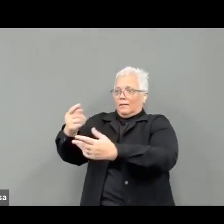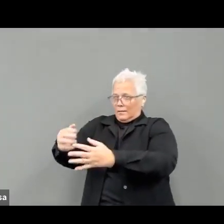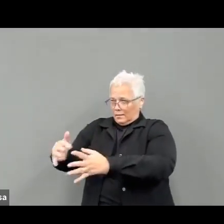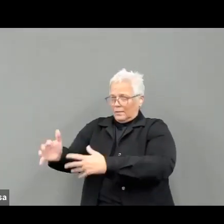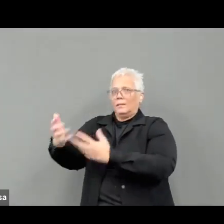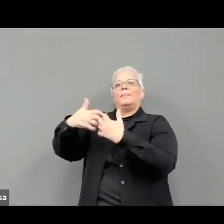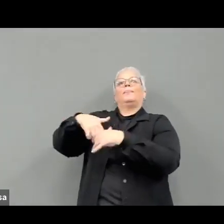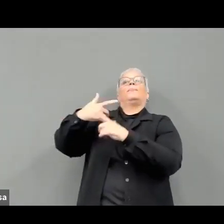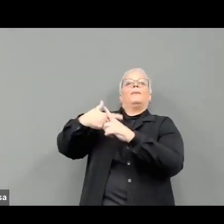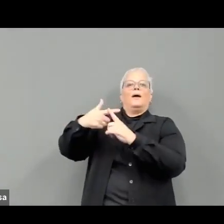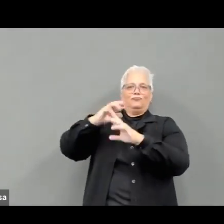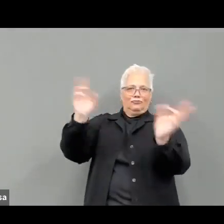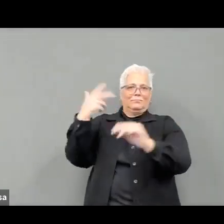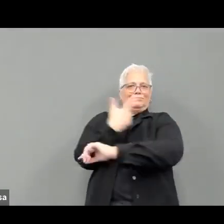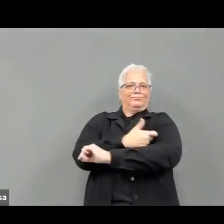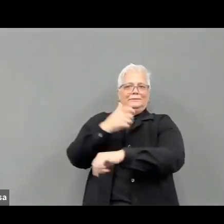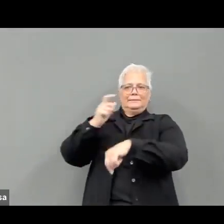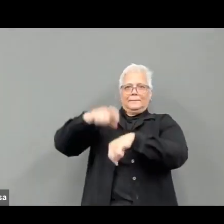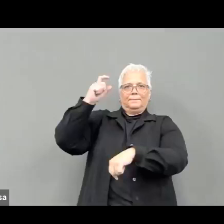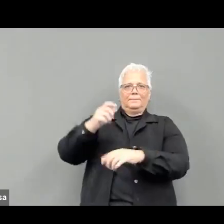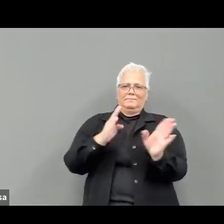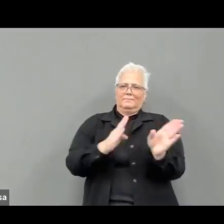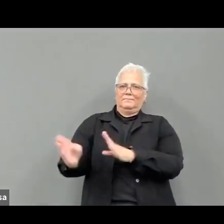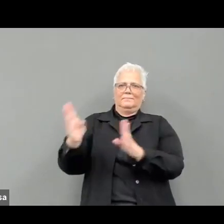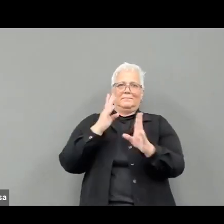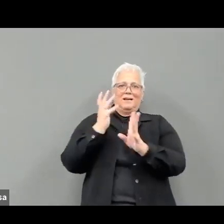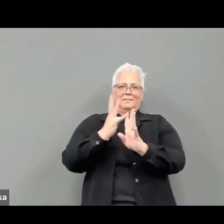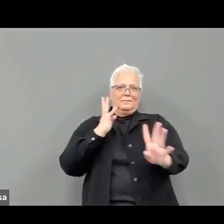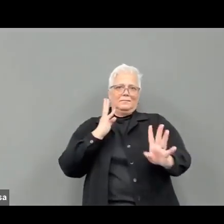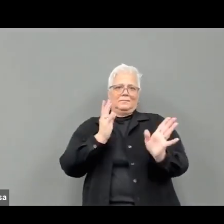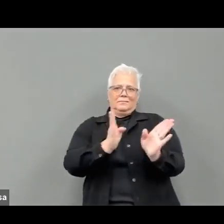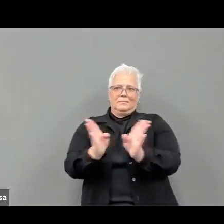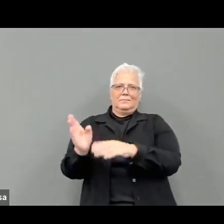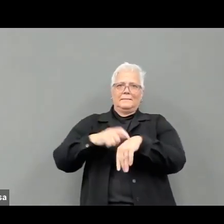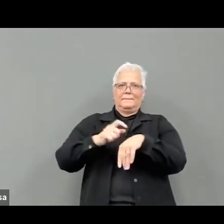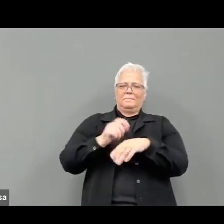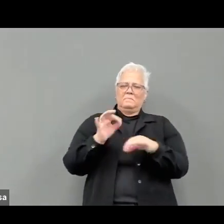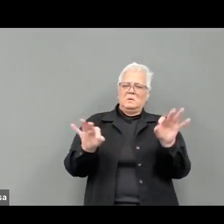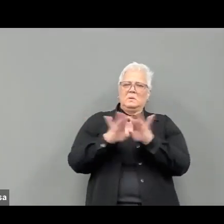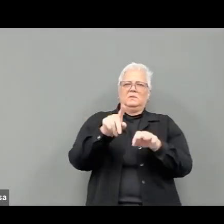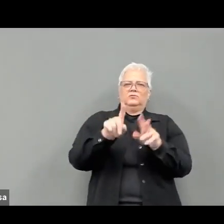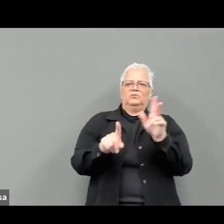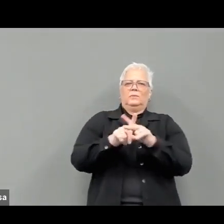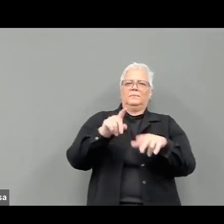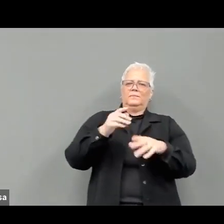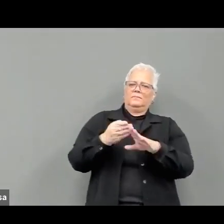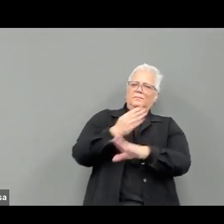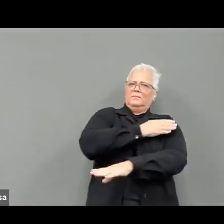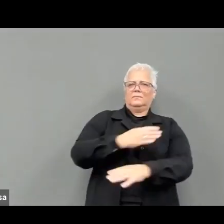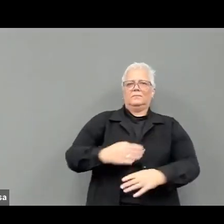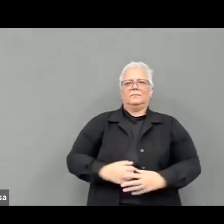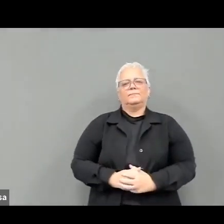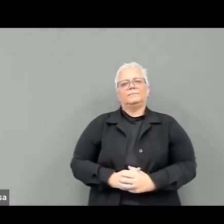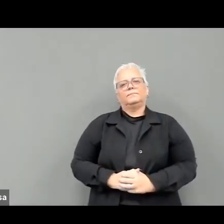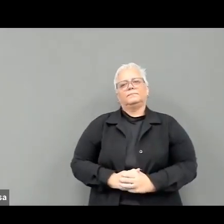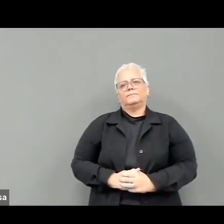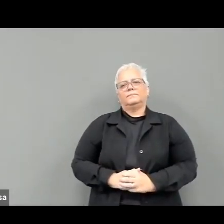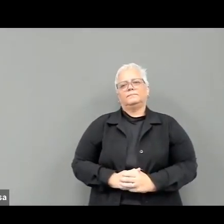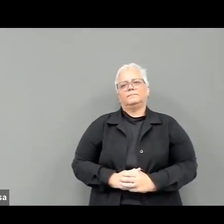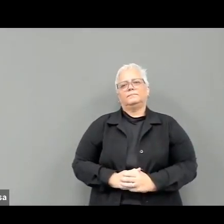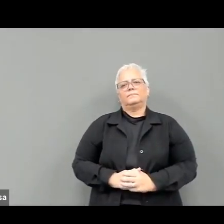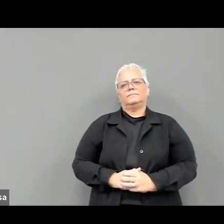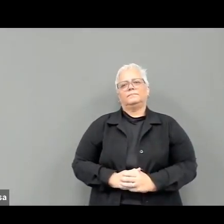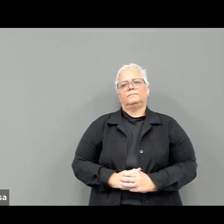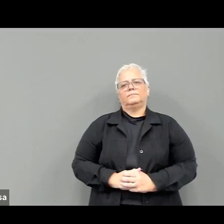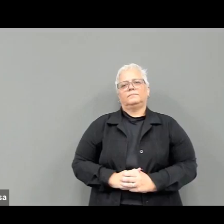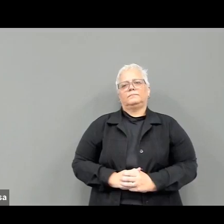those vaccinations. 150 pharmacies in Oklahoma will be getting 100 vaccines each